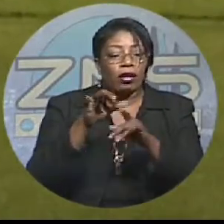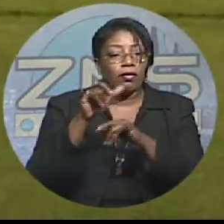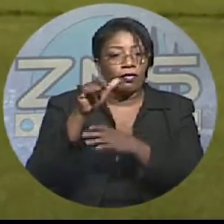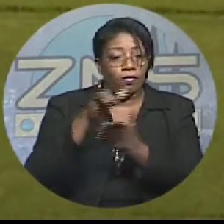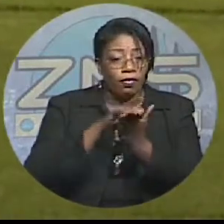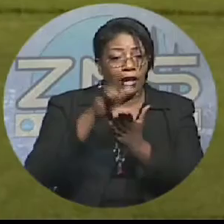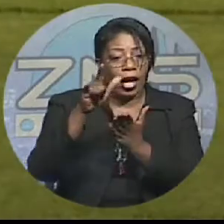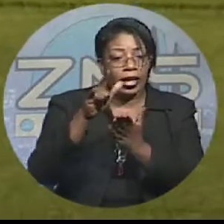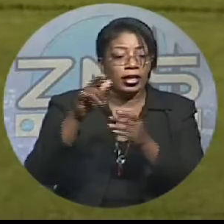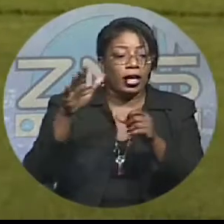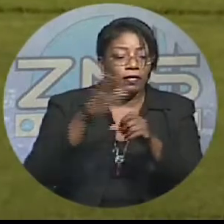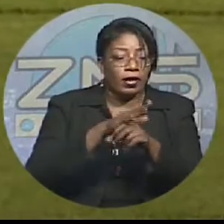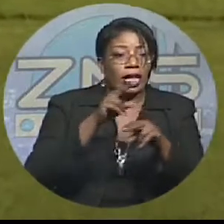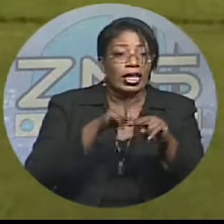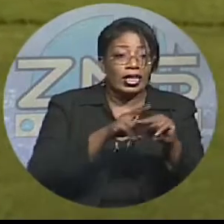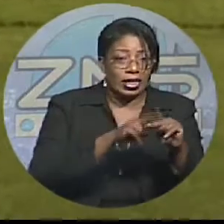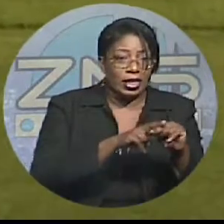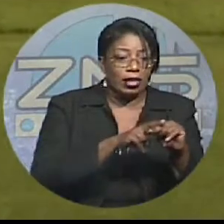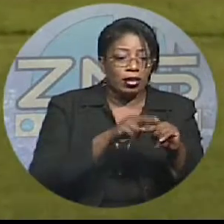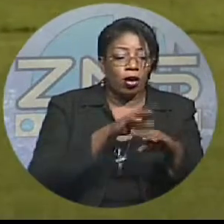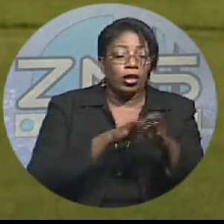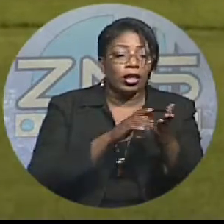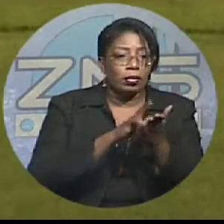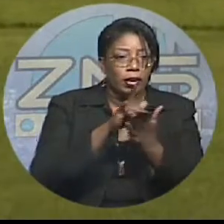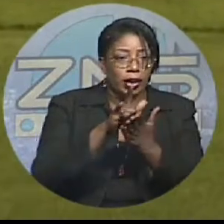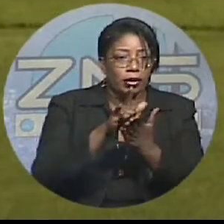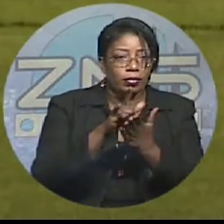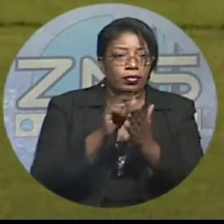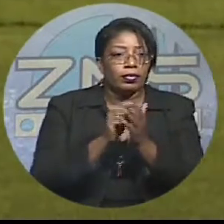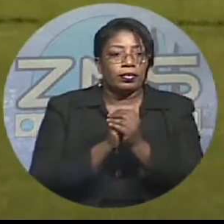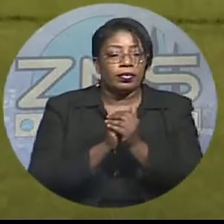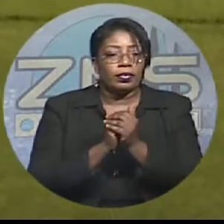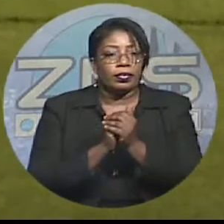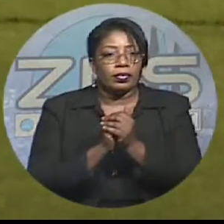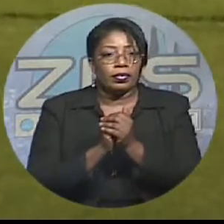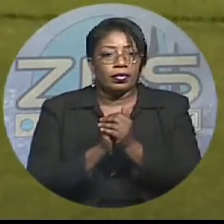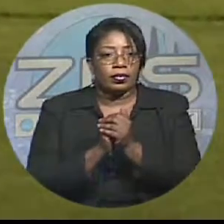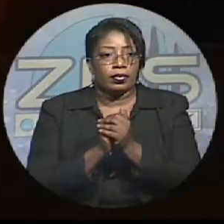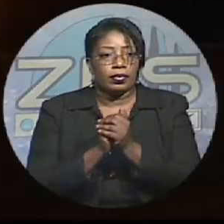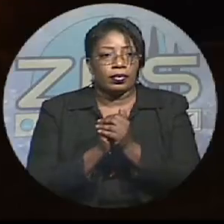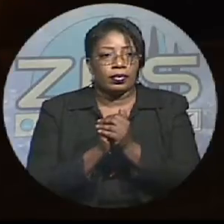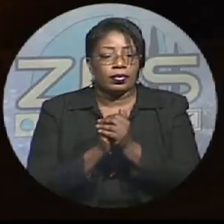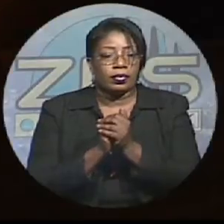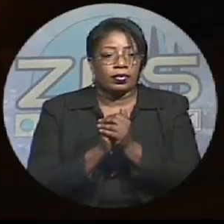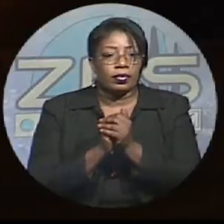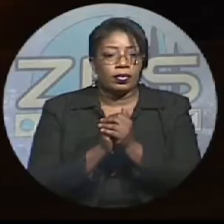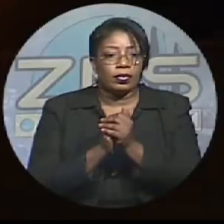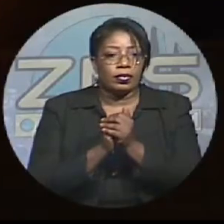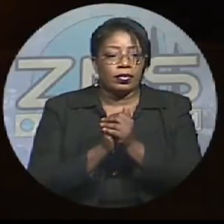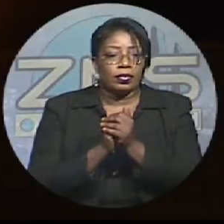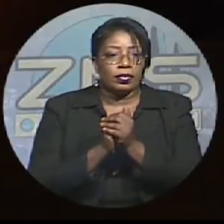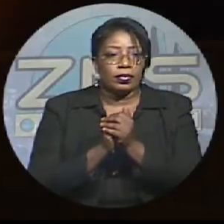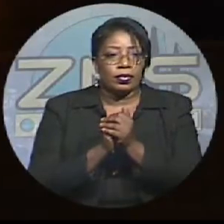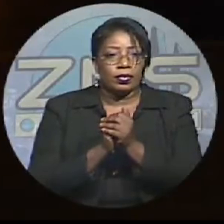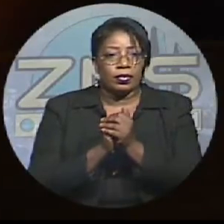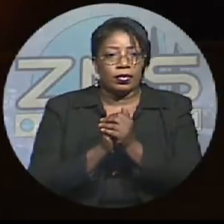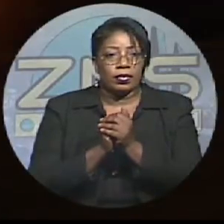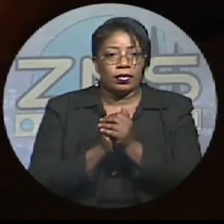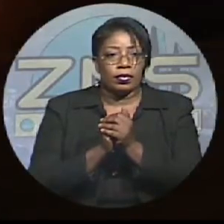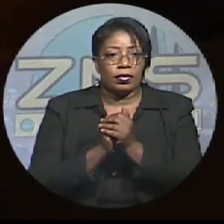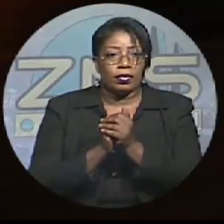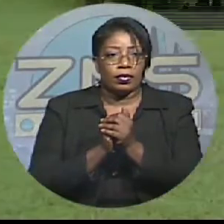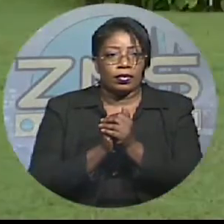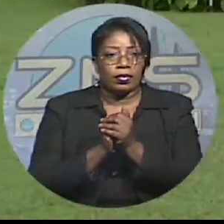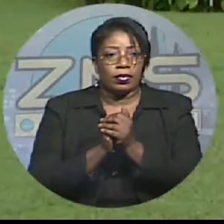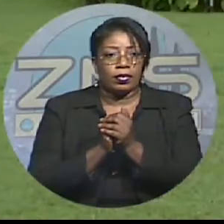again, it promotes and develops not only Sandals Emerald Bay, but Exuma as a destination. Kelsey Johnson, ZNS Network